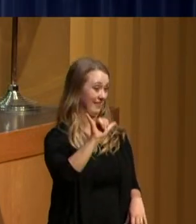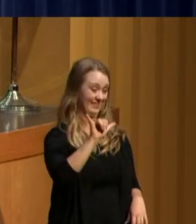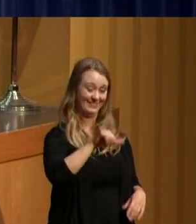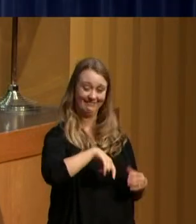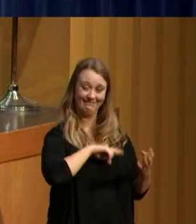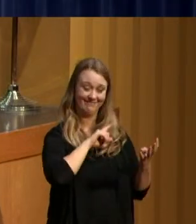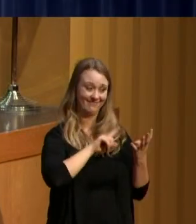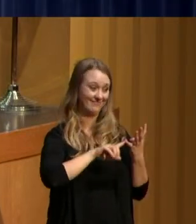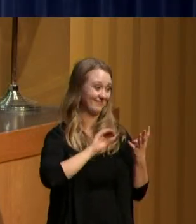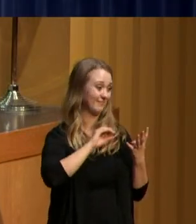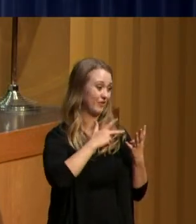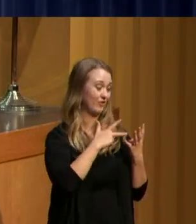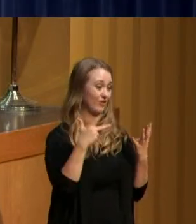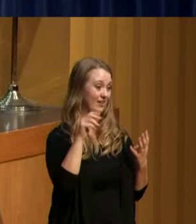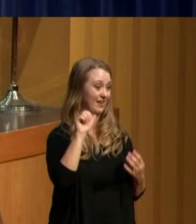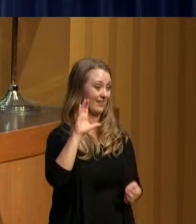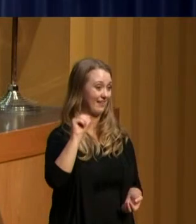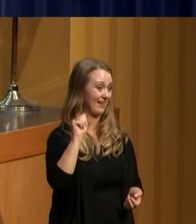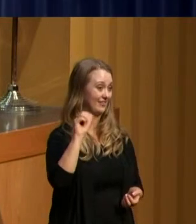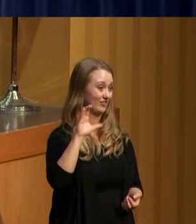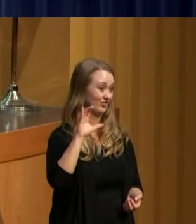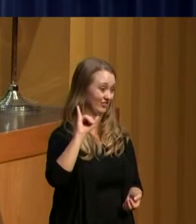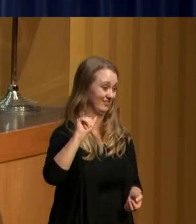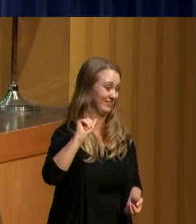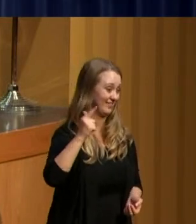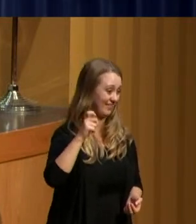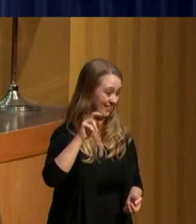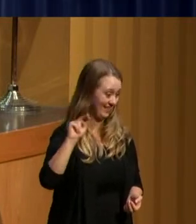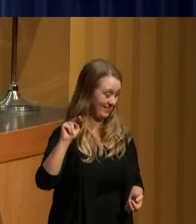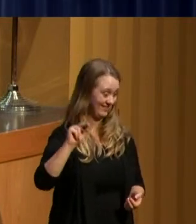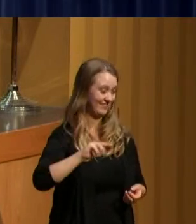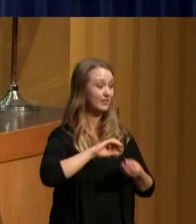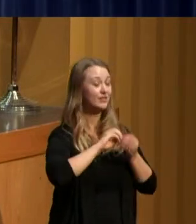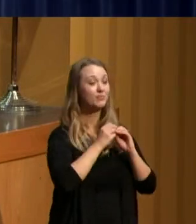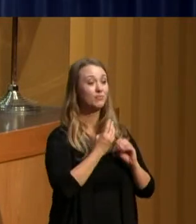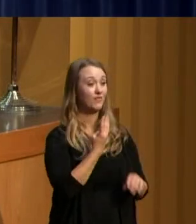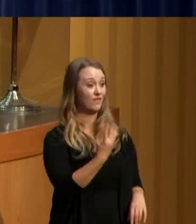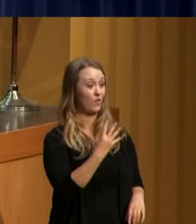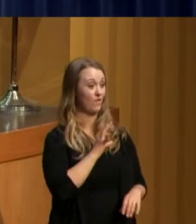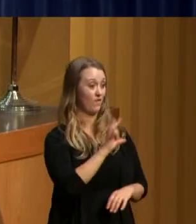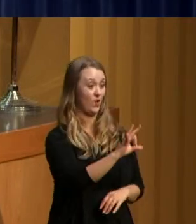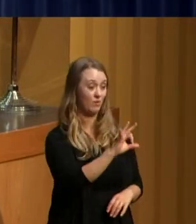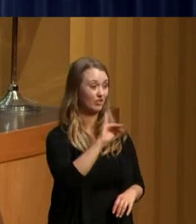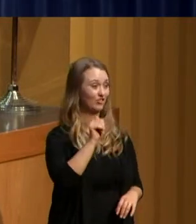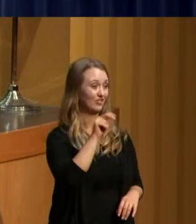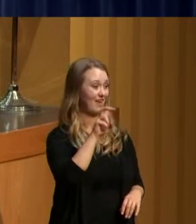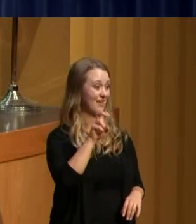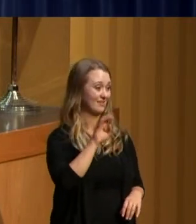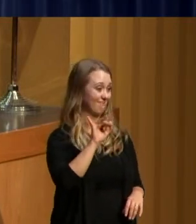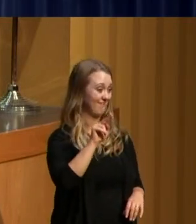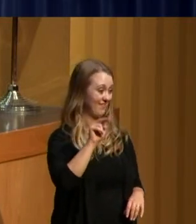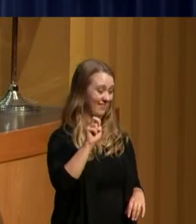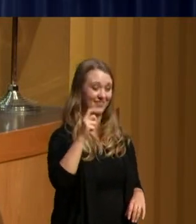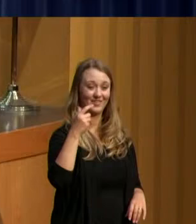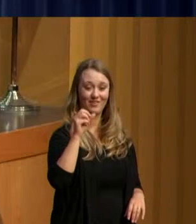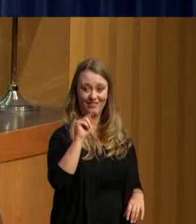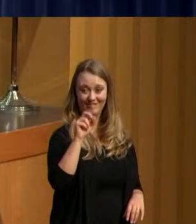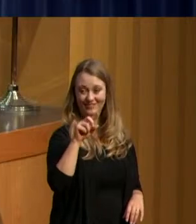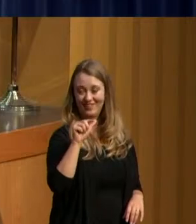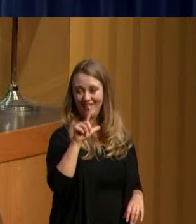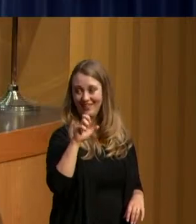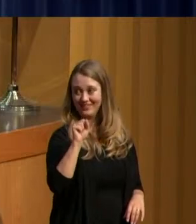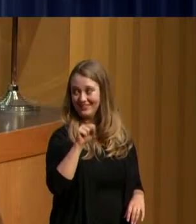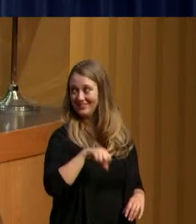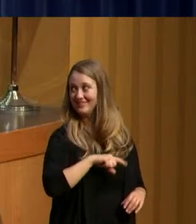number 3, Acacia Glenn. Forward number 4, Jasmine Gonzalez. Defender